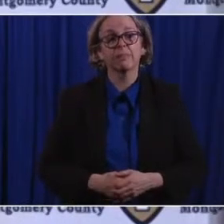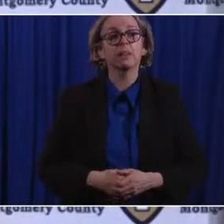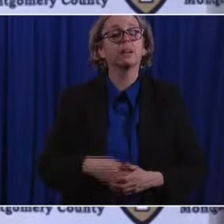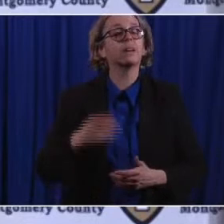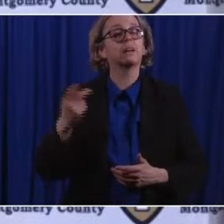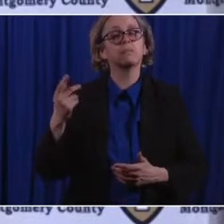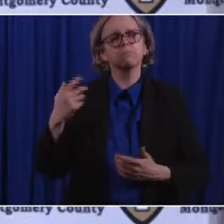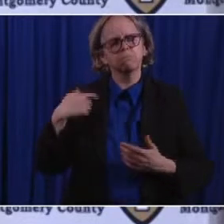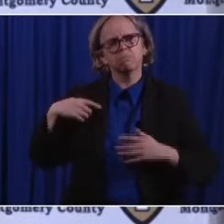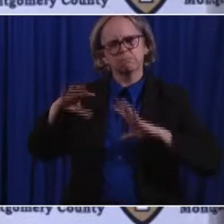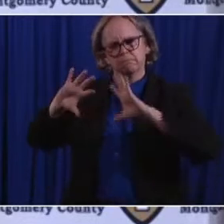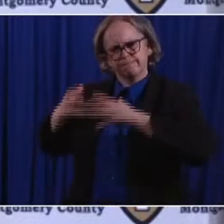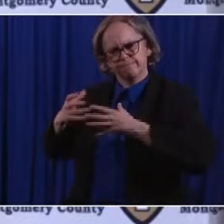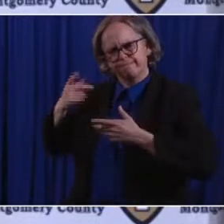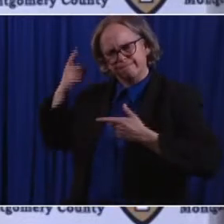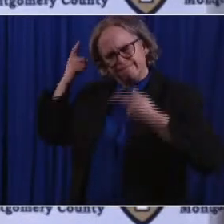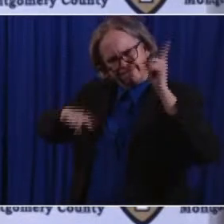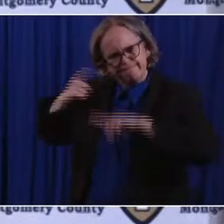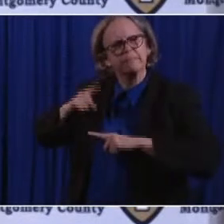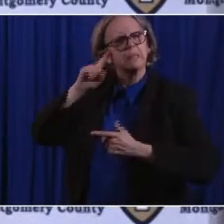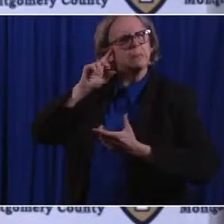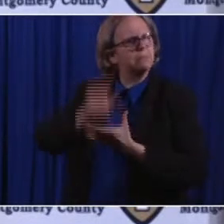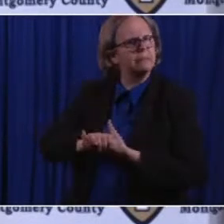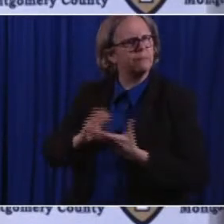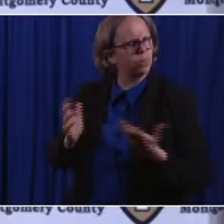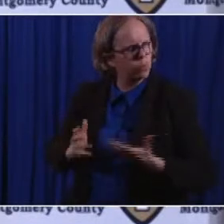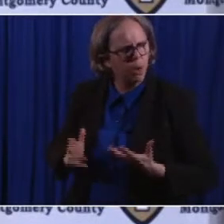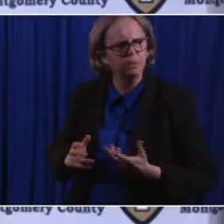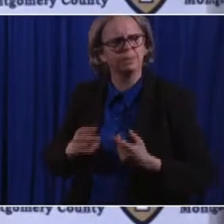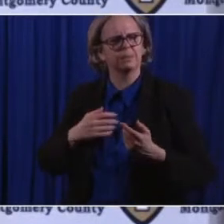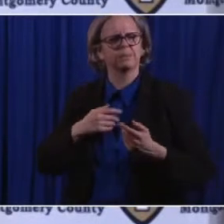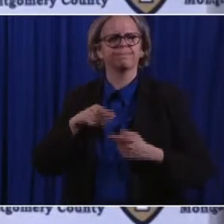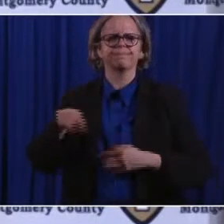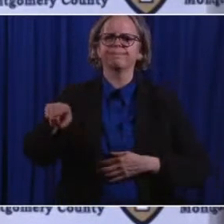seeing some slack, we'll start seeing some openings